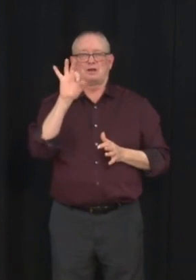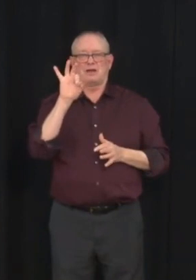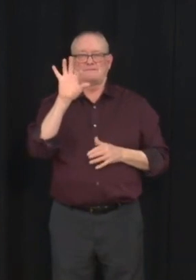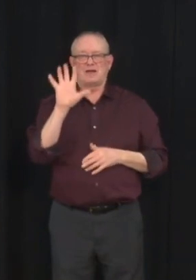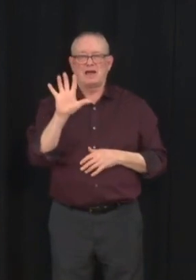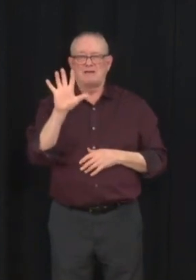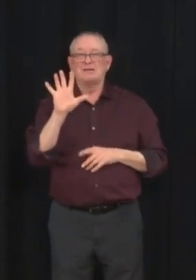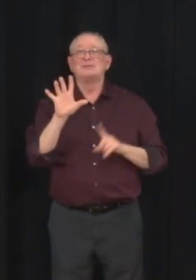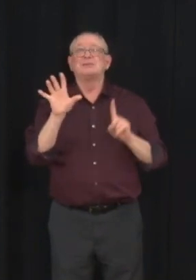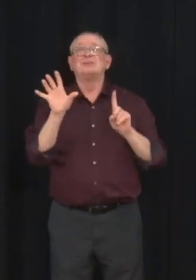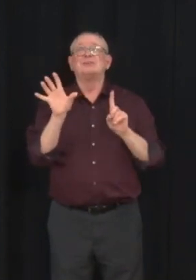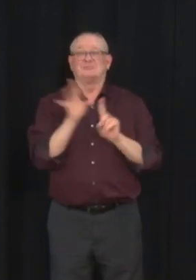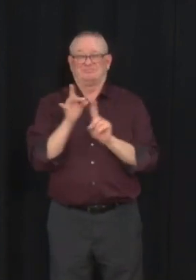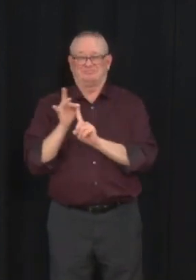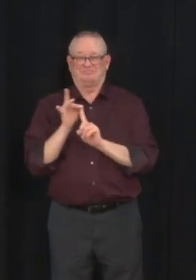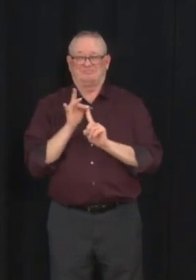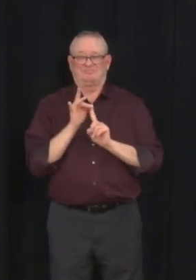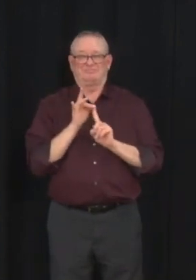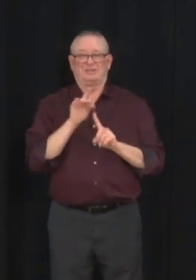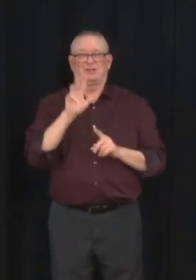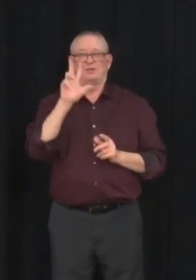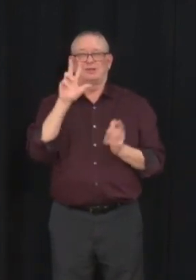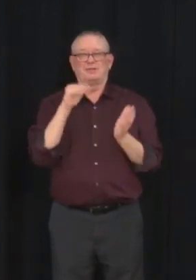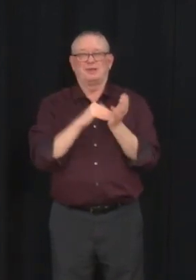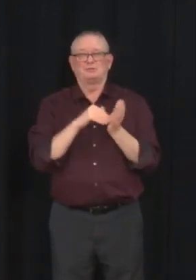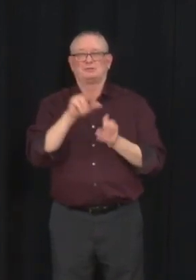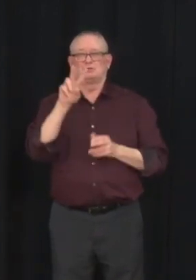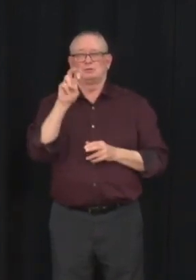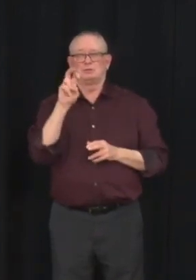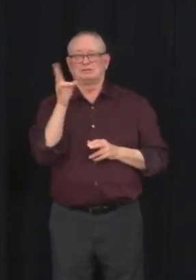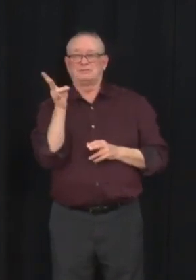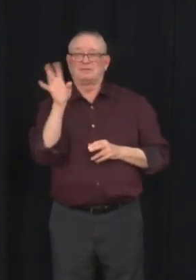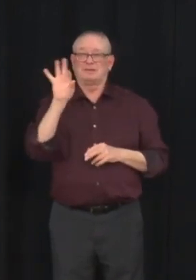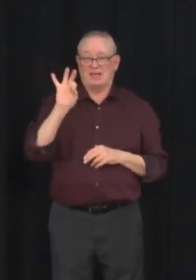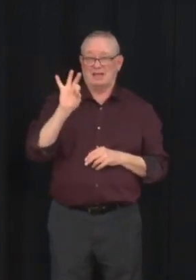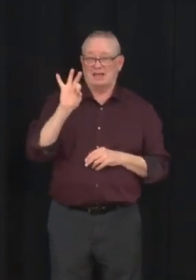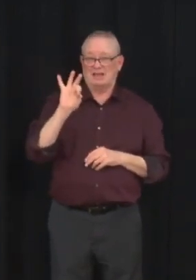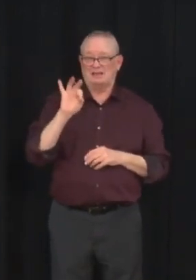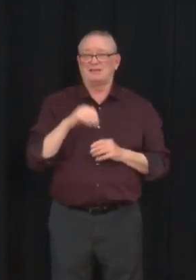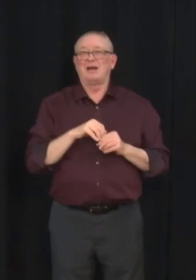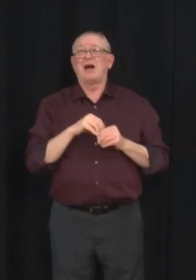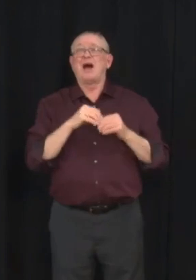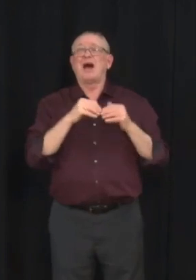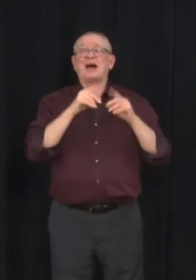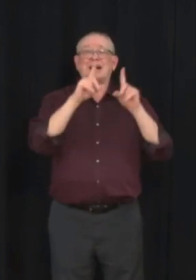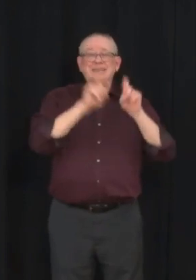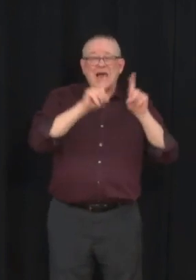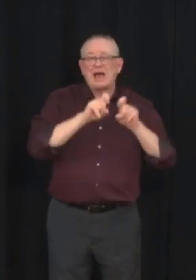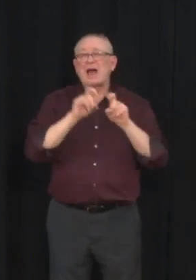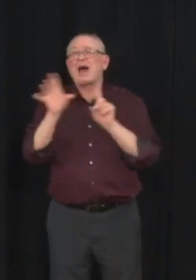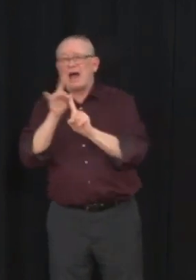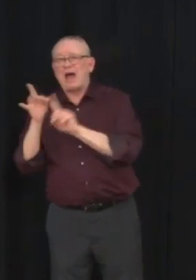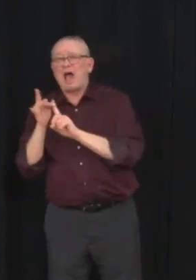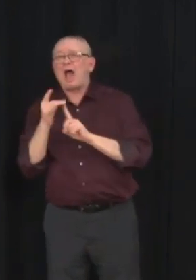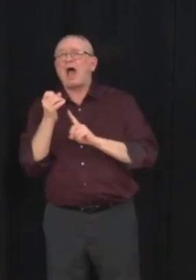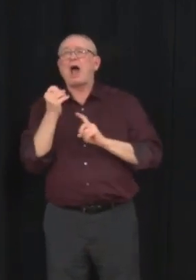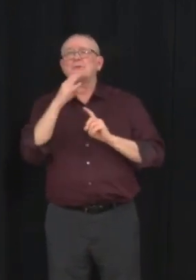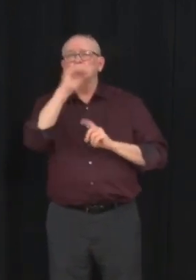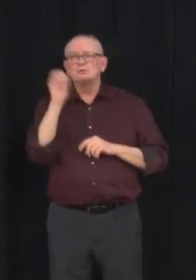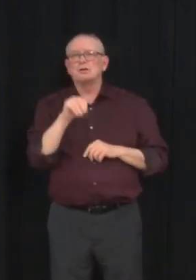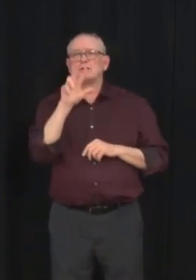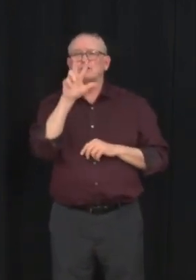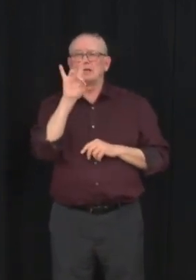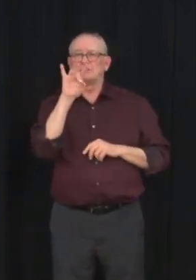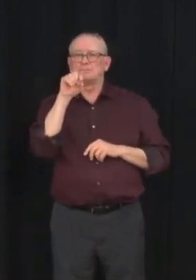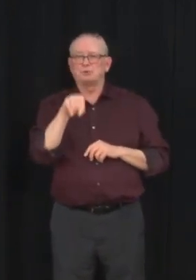8,995 tests. Our positivity rate for lab-confirmed cases is 38.8%. There are